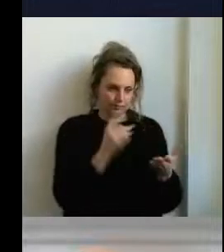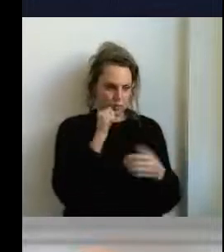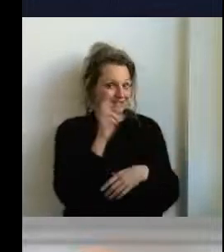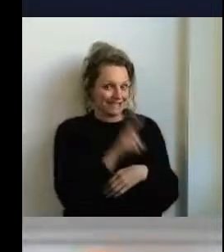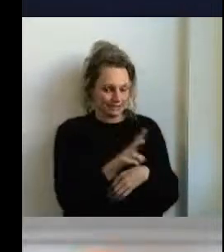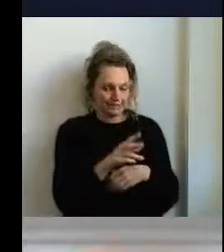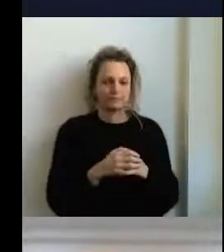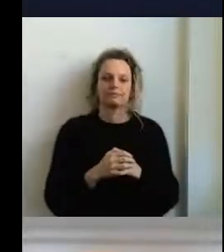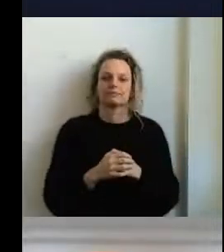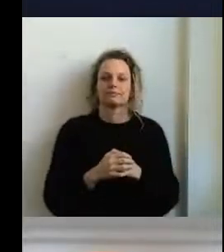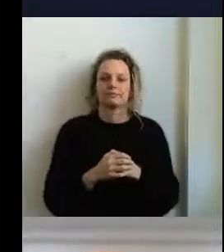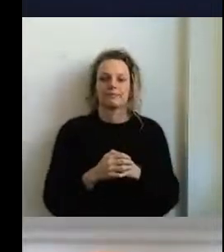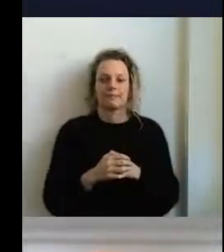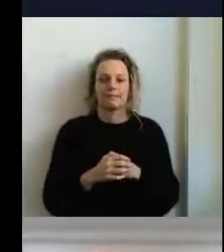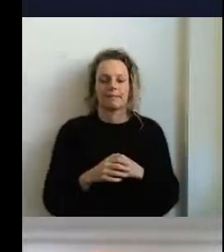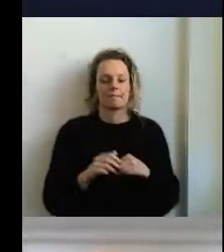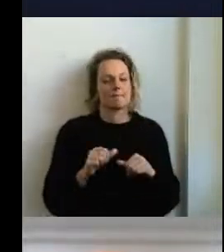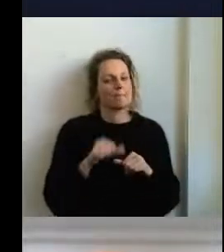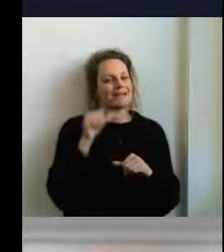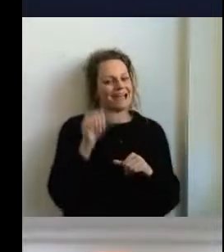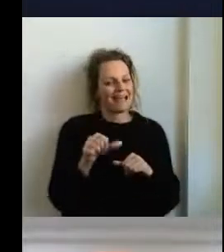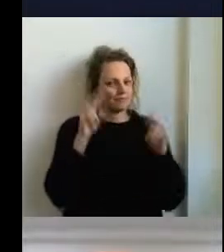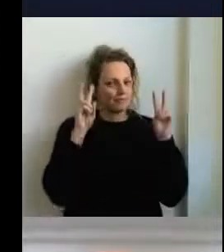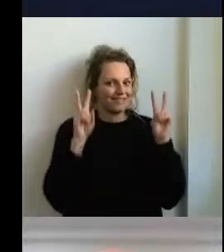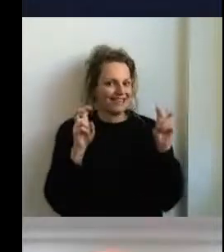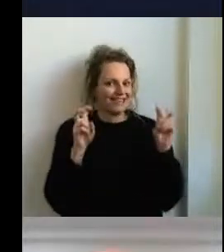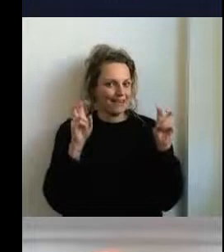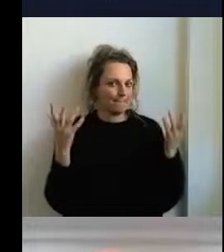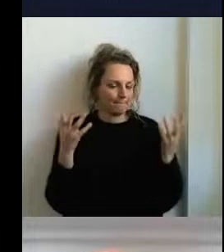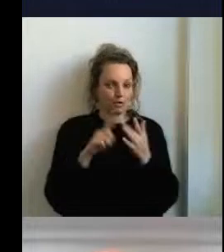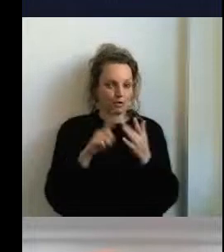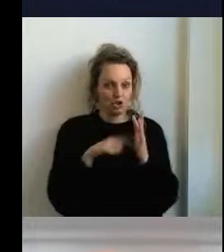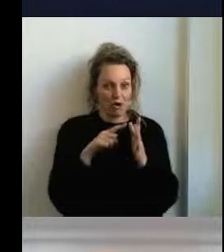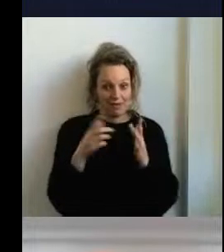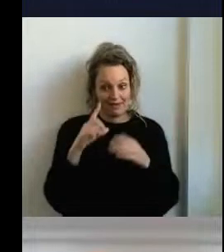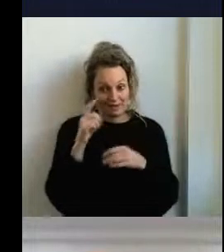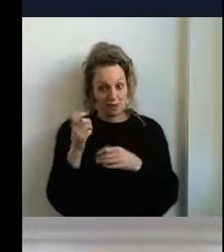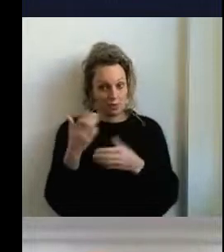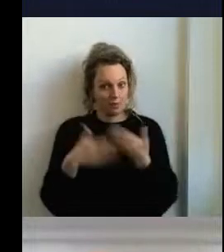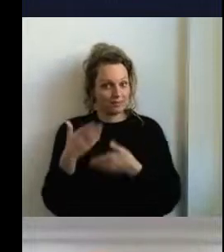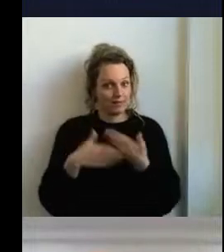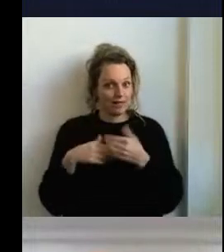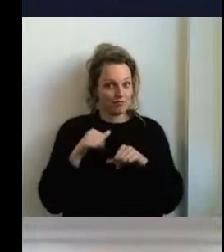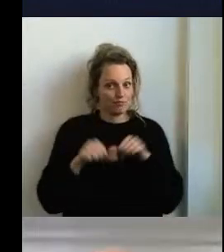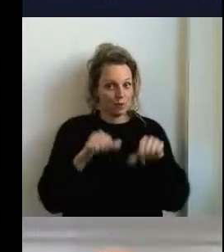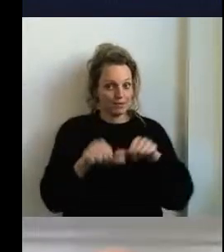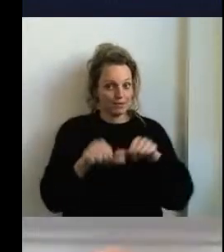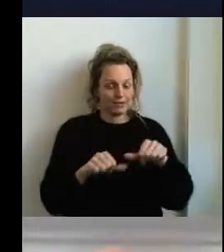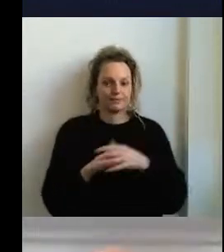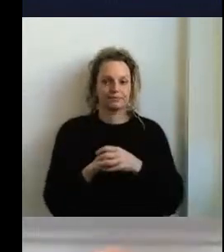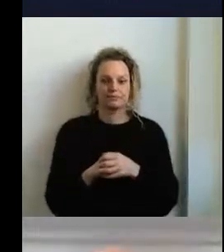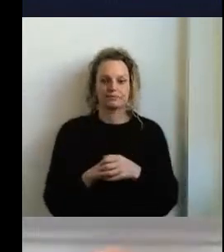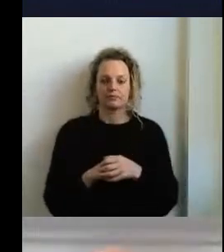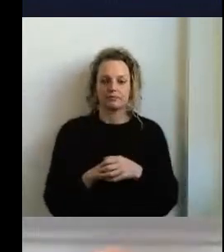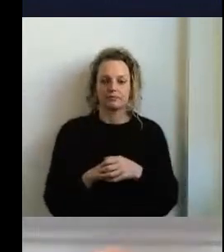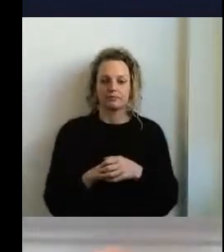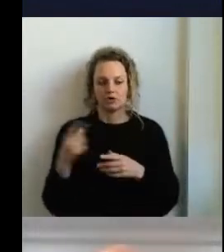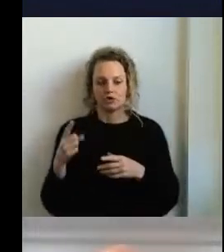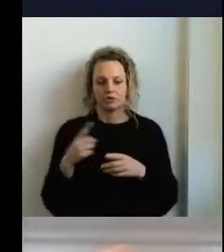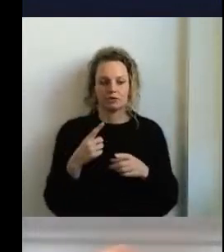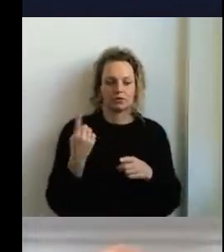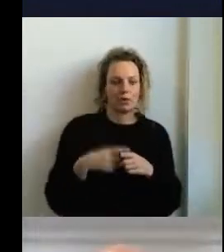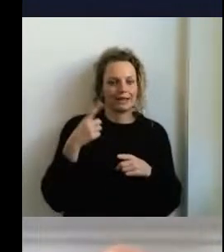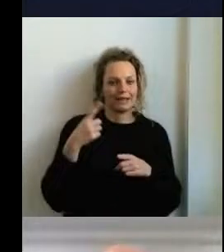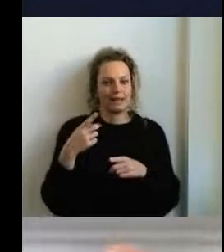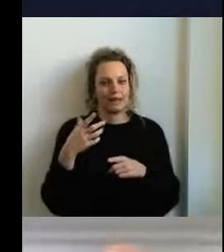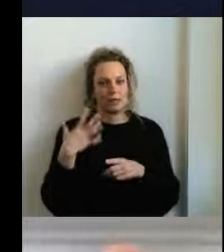the standard theme. So Jeremy, if you could just take us through that process. Yeah, sure. And just real quickly, I want to touch something more on that start menu